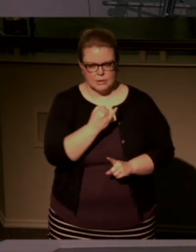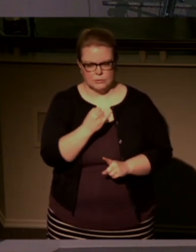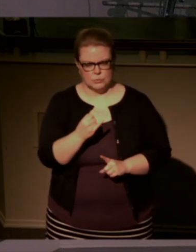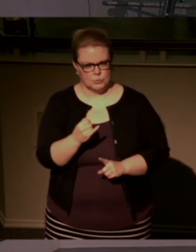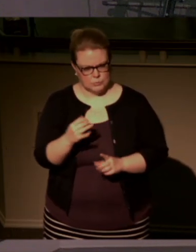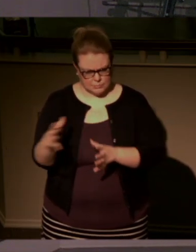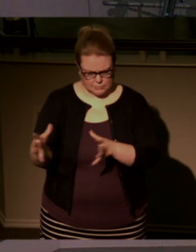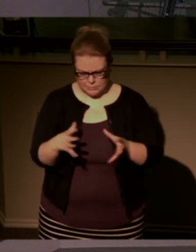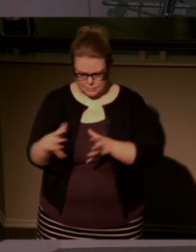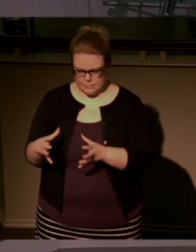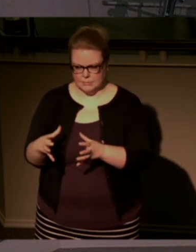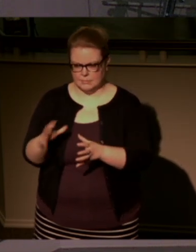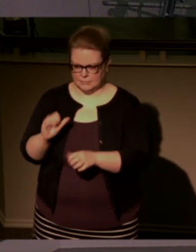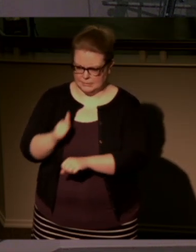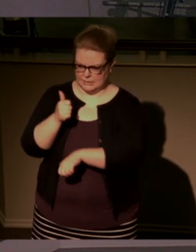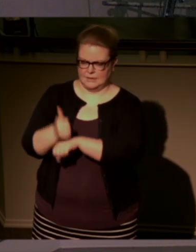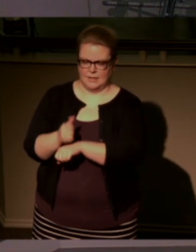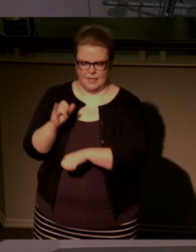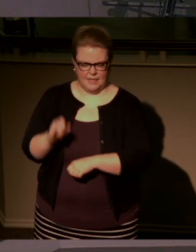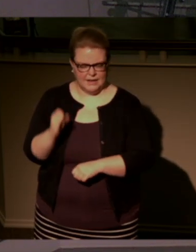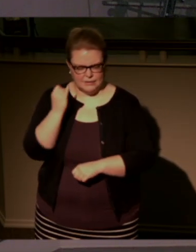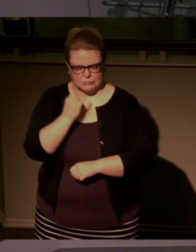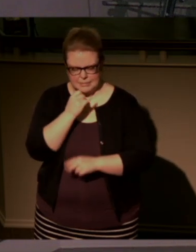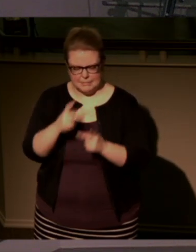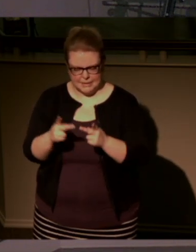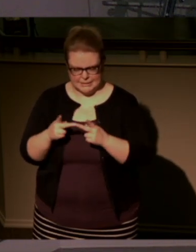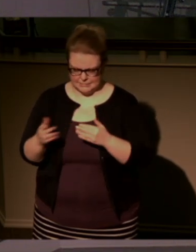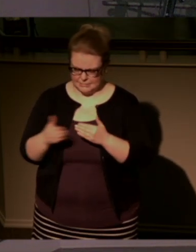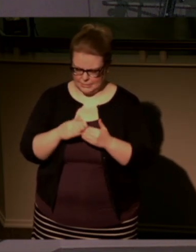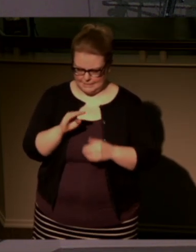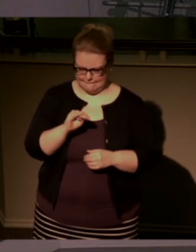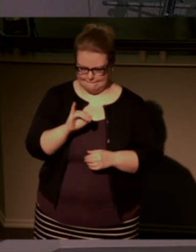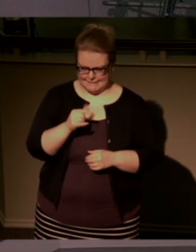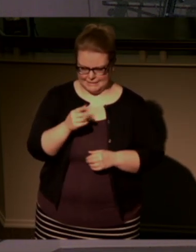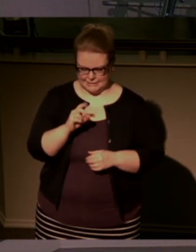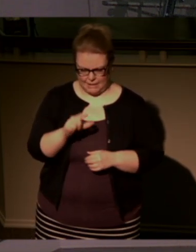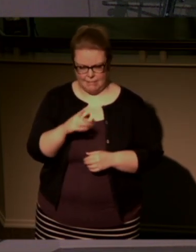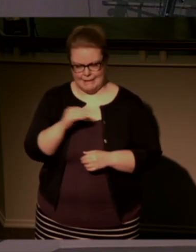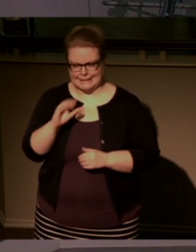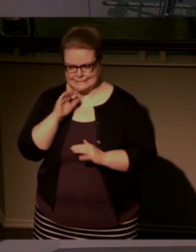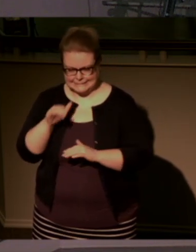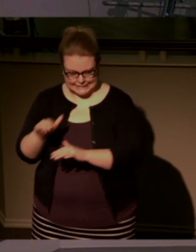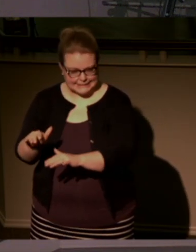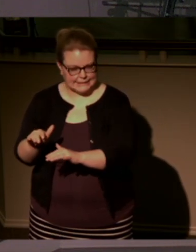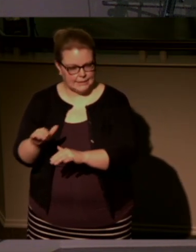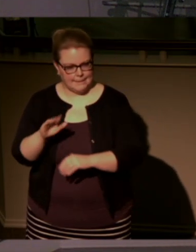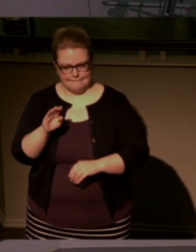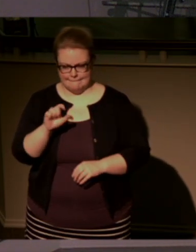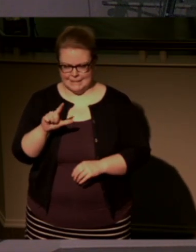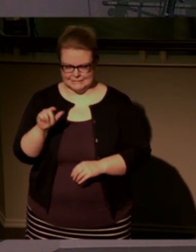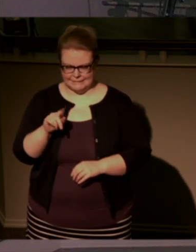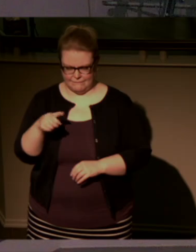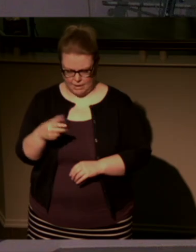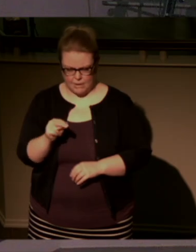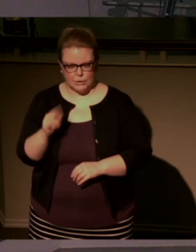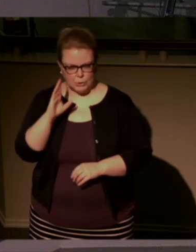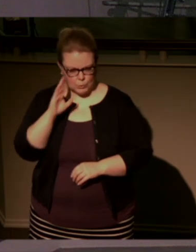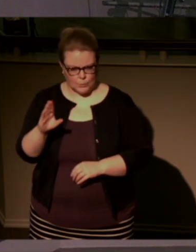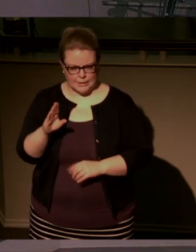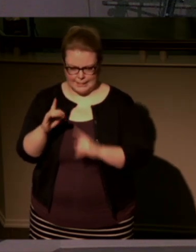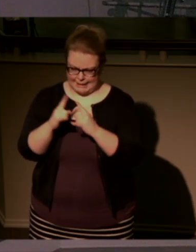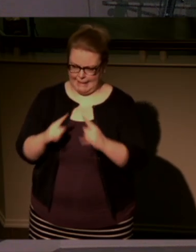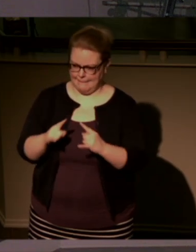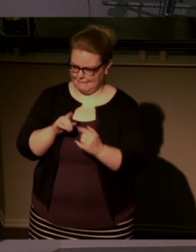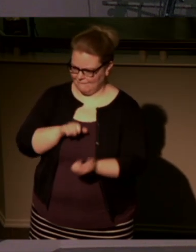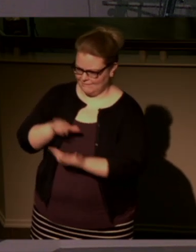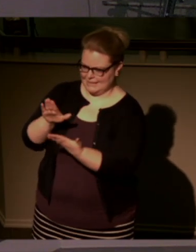of Pi-hahiroth, between Migdol and the sea. In front of Baal-zephon you shall encamp facing it